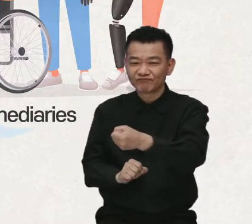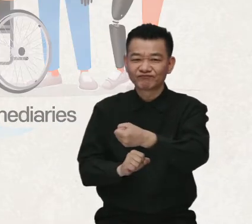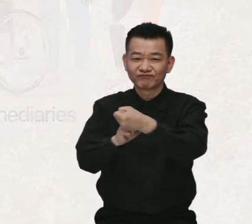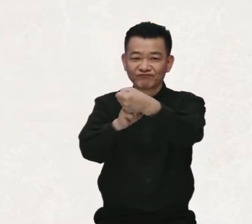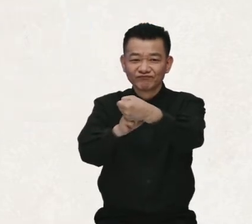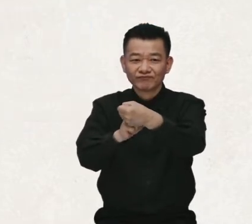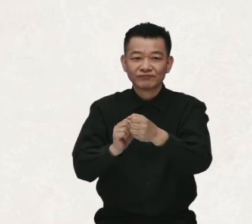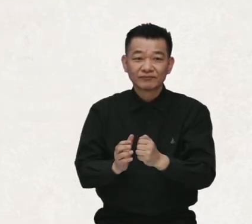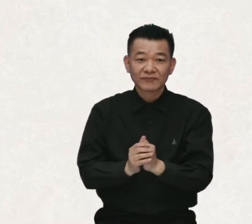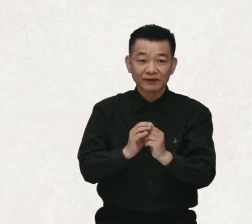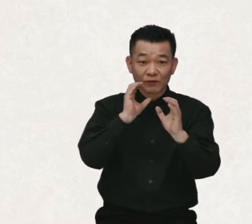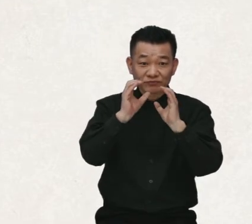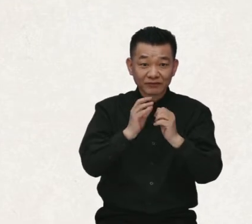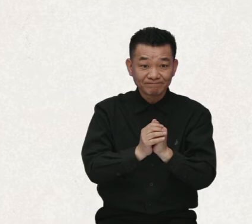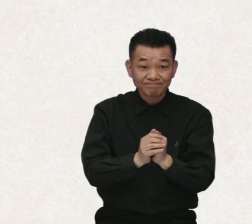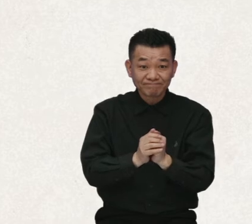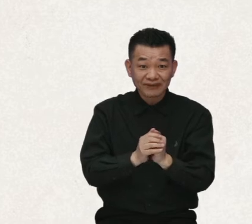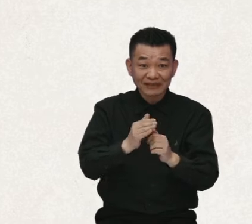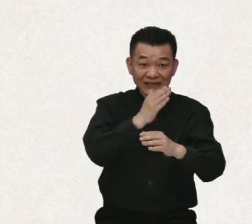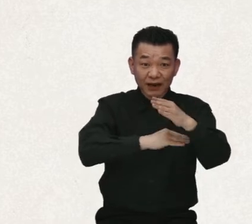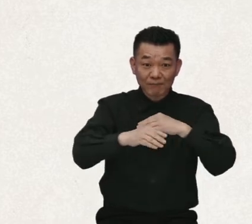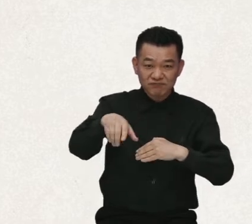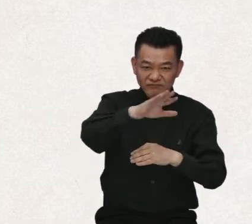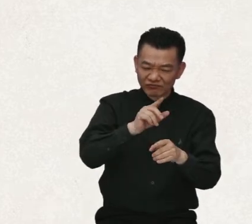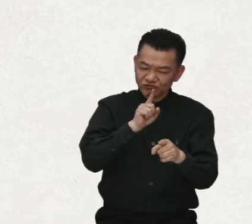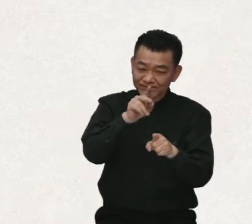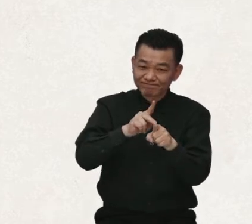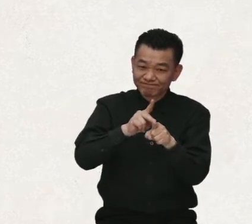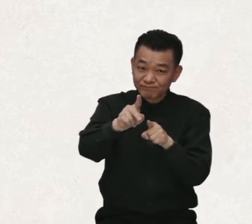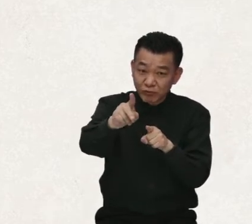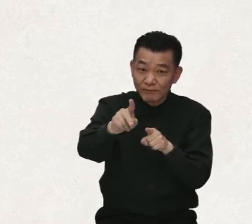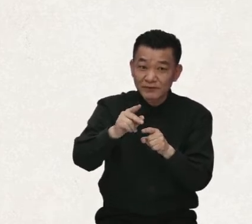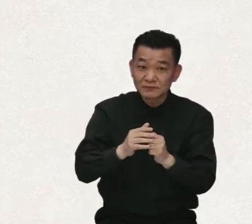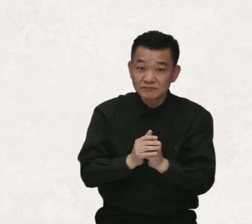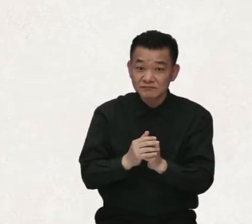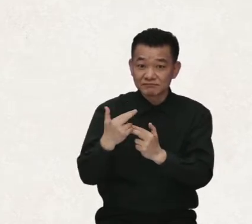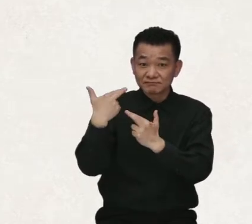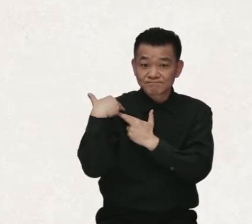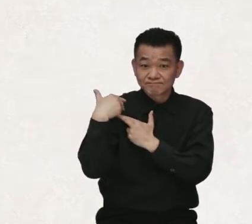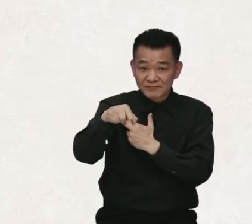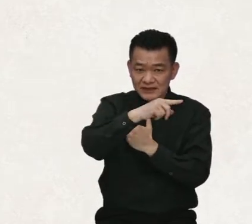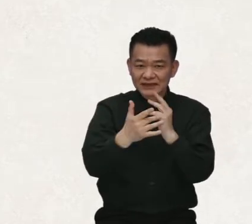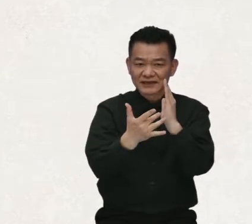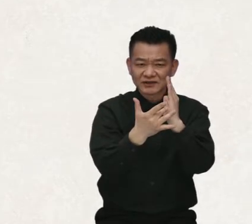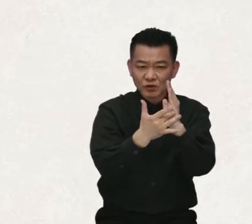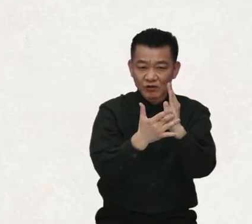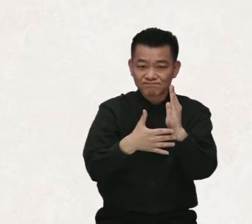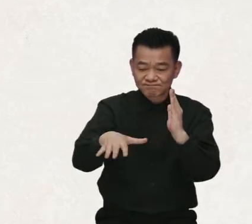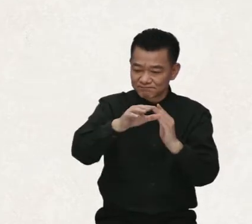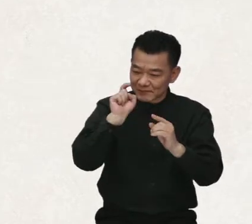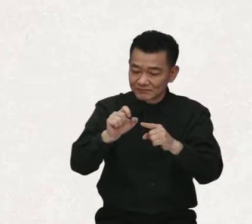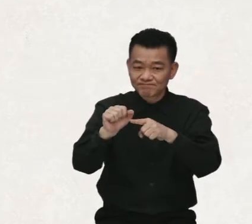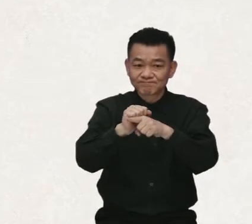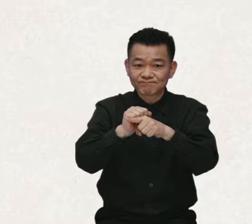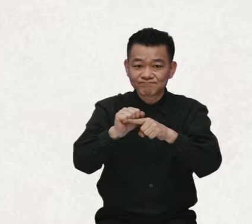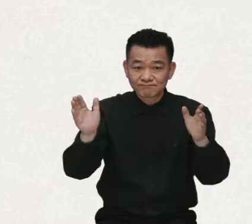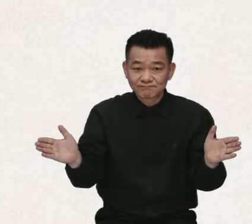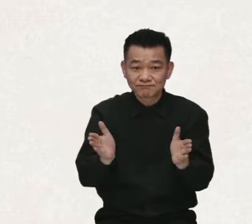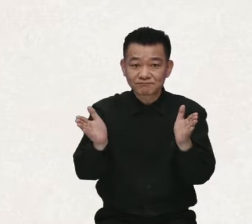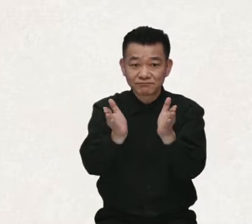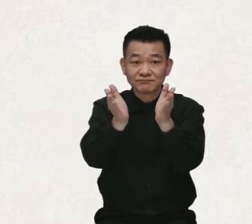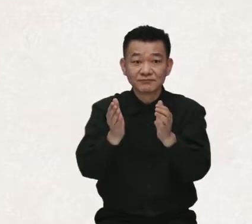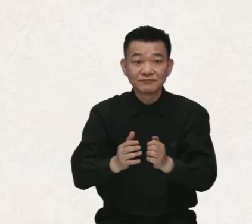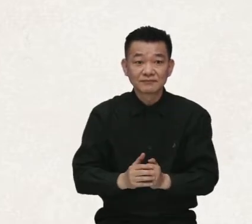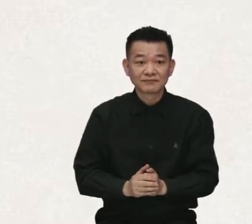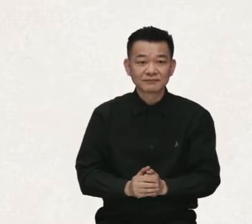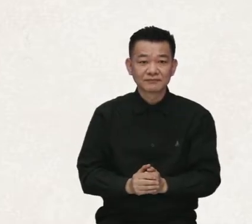supported. In this case, persons with disabilities and specialist staff working with them must receive training